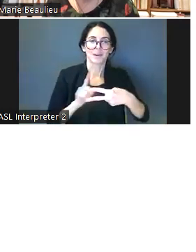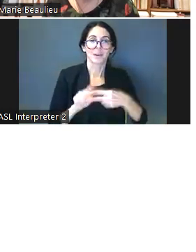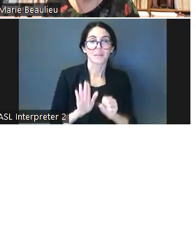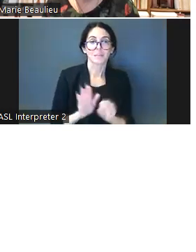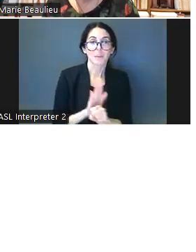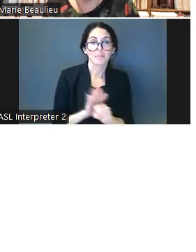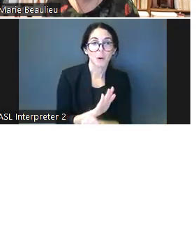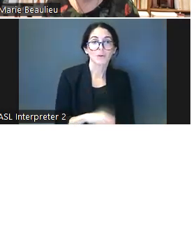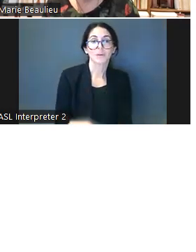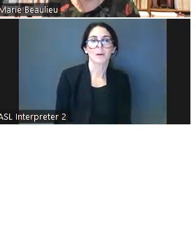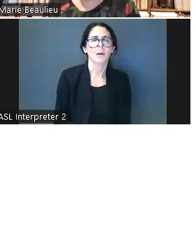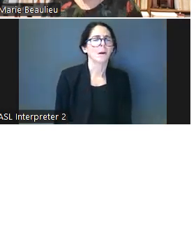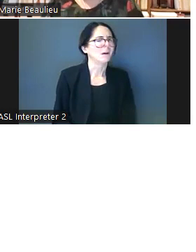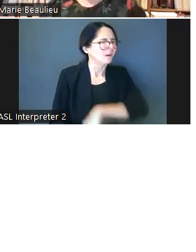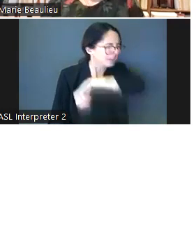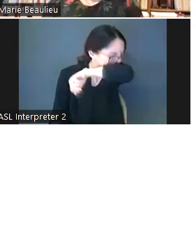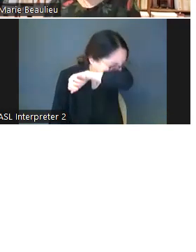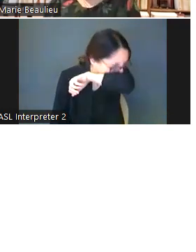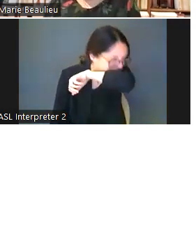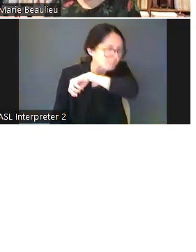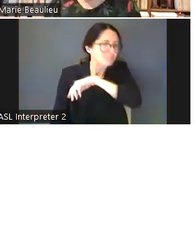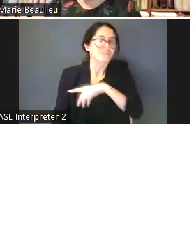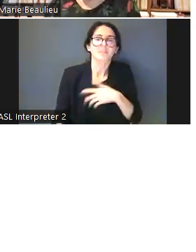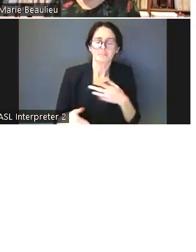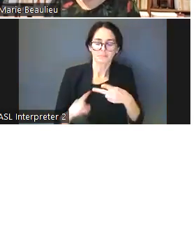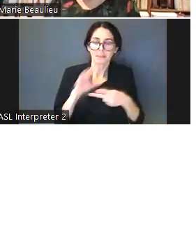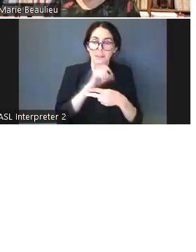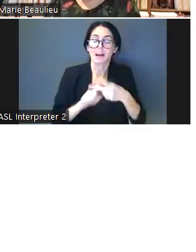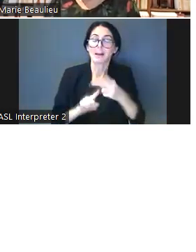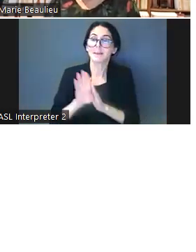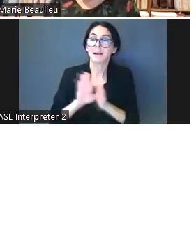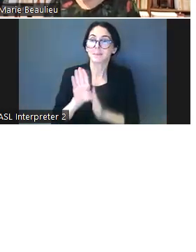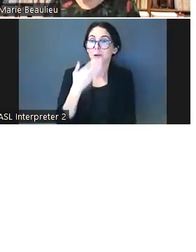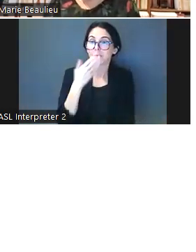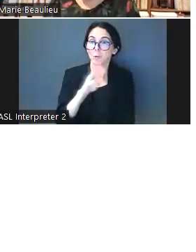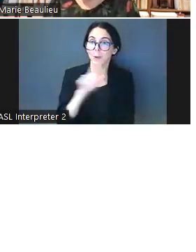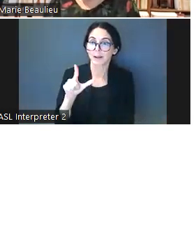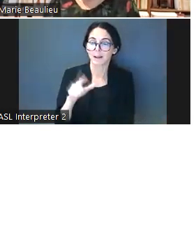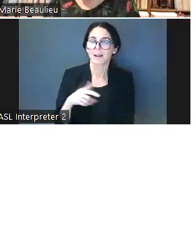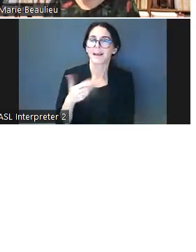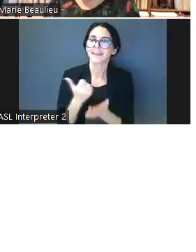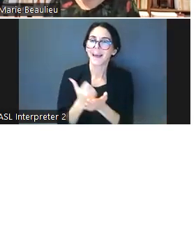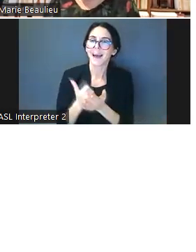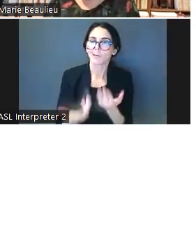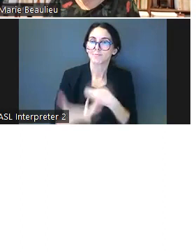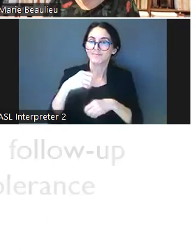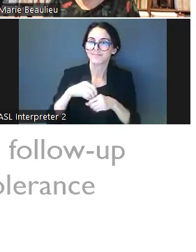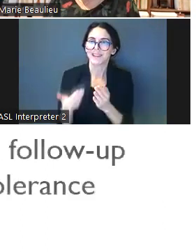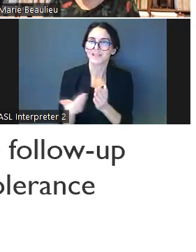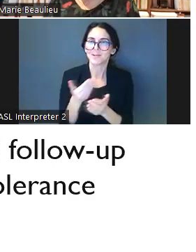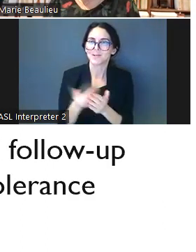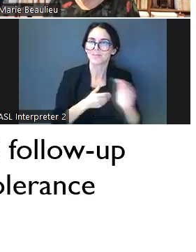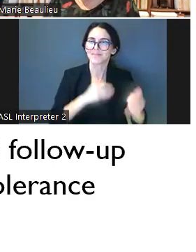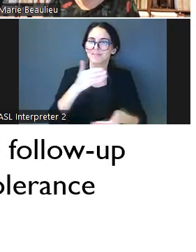promote goodwill in the resident and to develop a culture of goodwill and to facilitate the adaptation and integration of new residents.